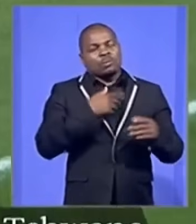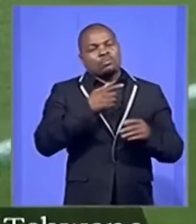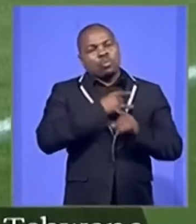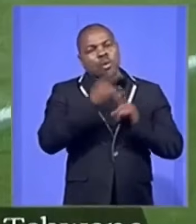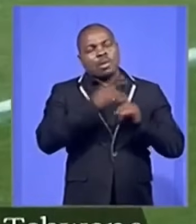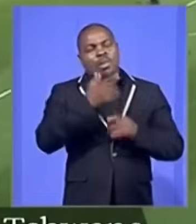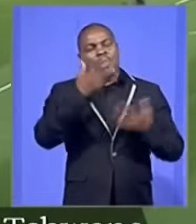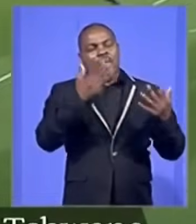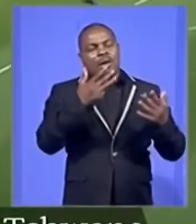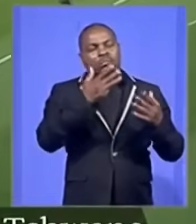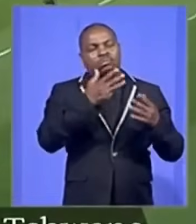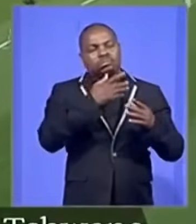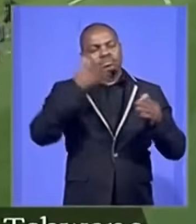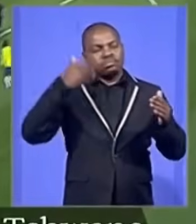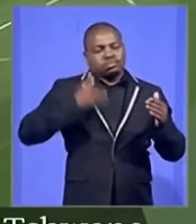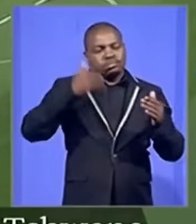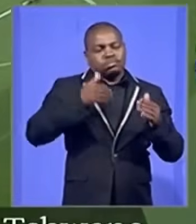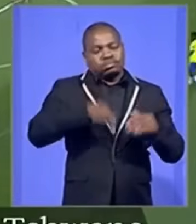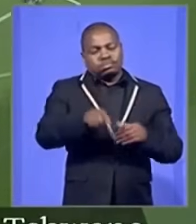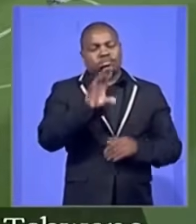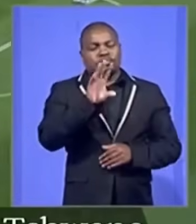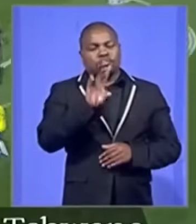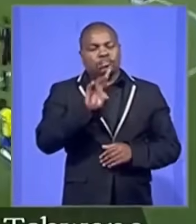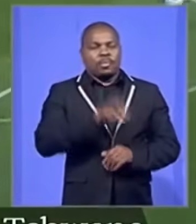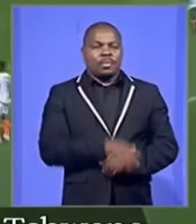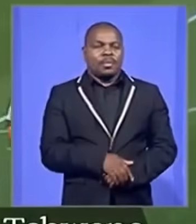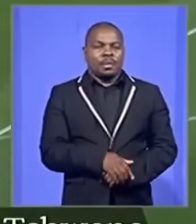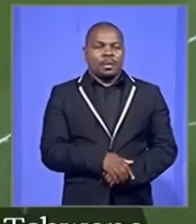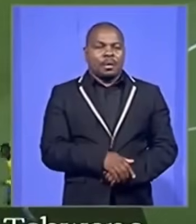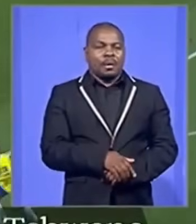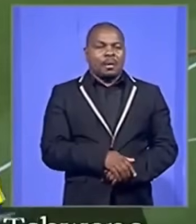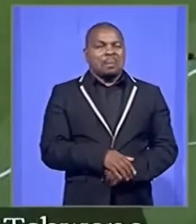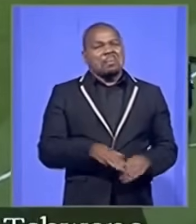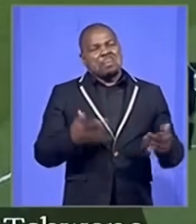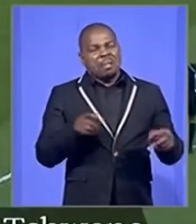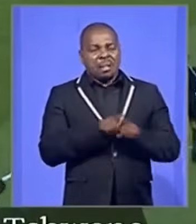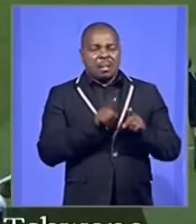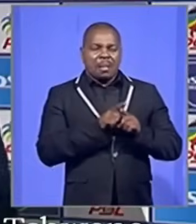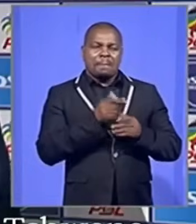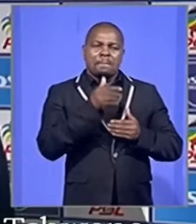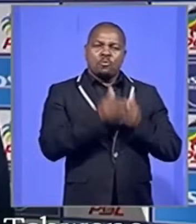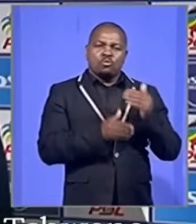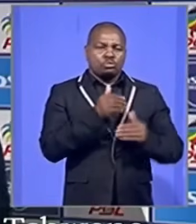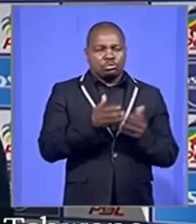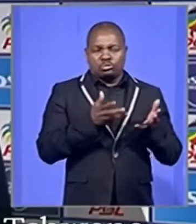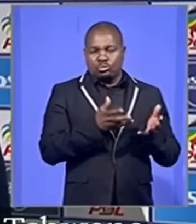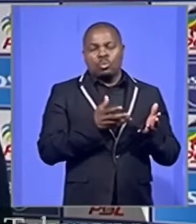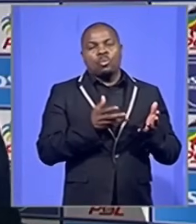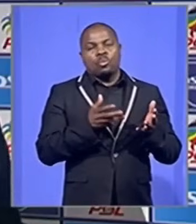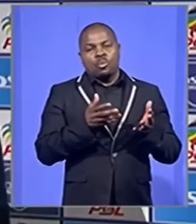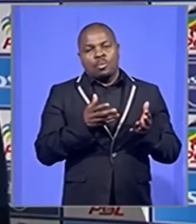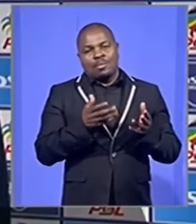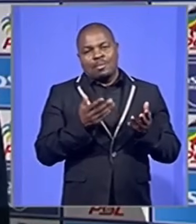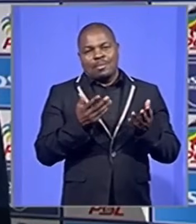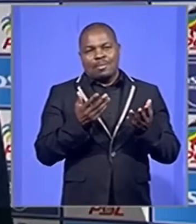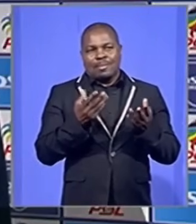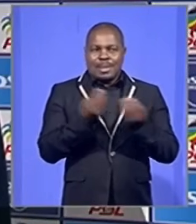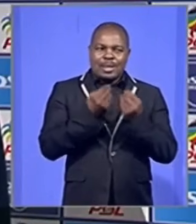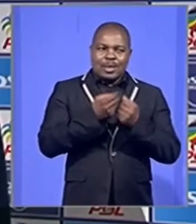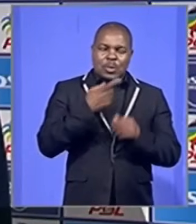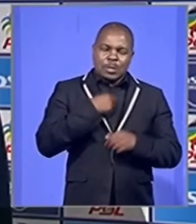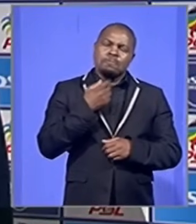tatelano leagueng ka Laboraro. As part of the process is things that we